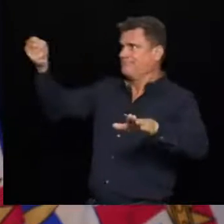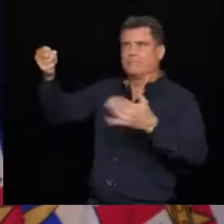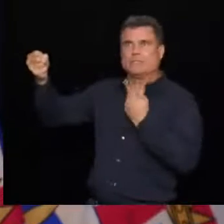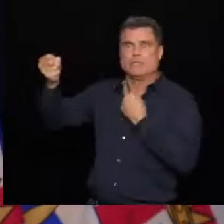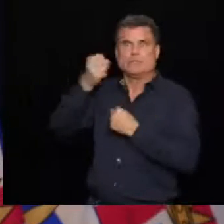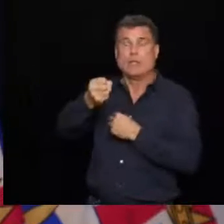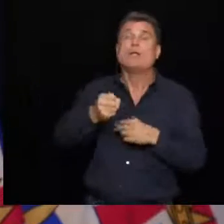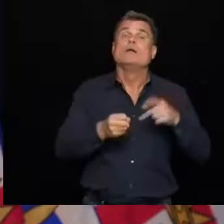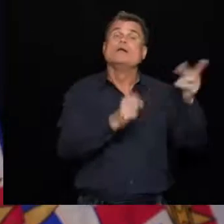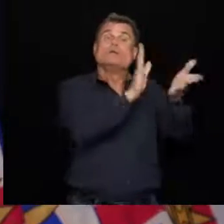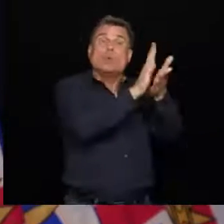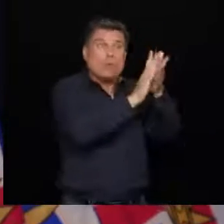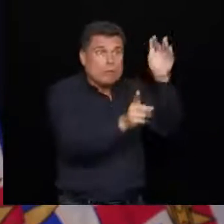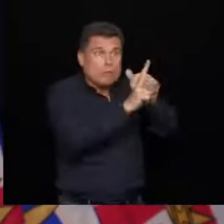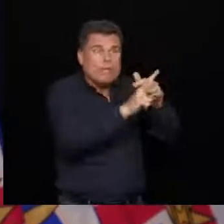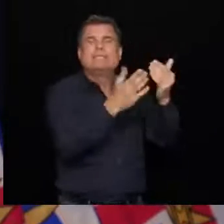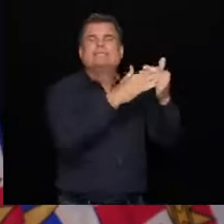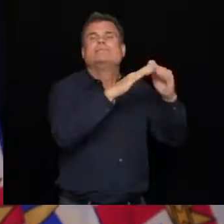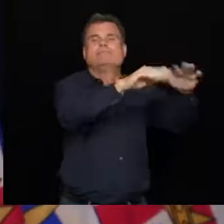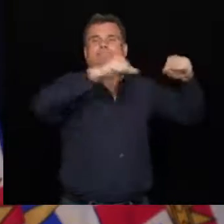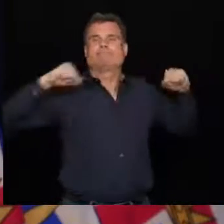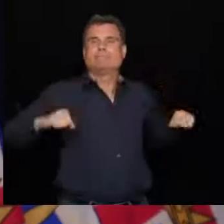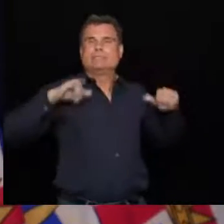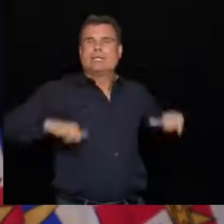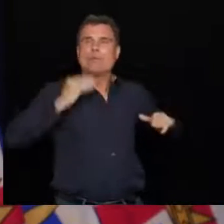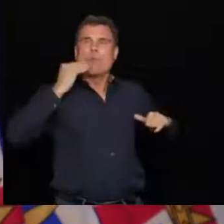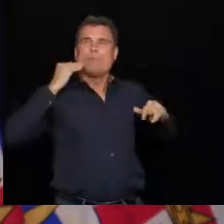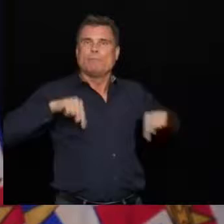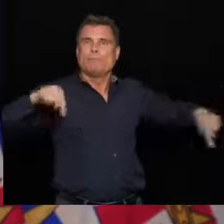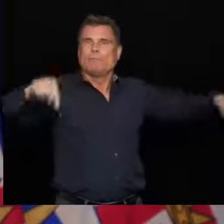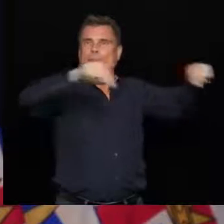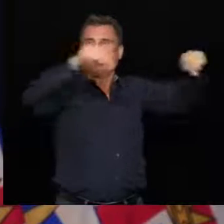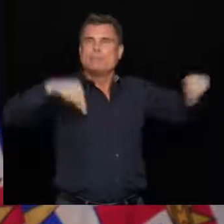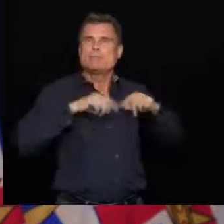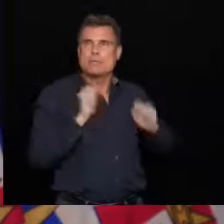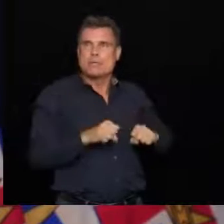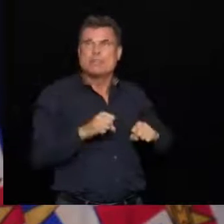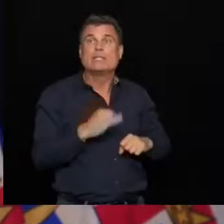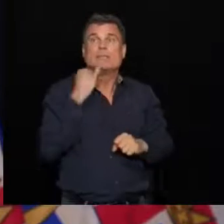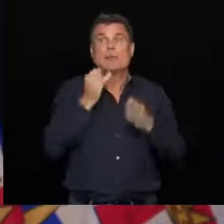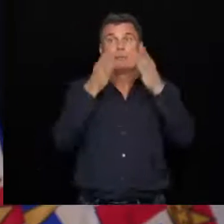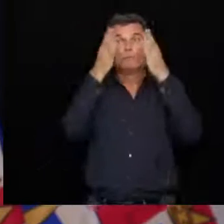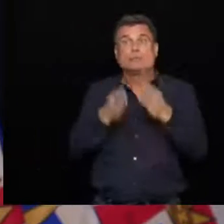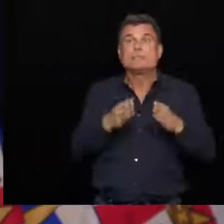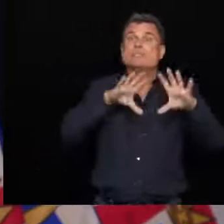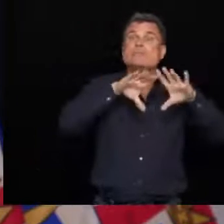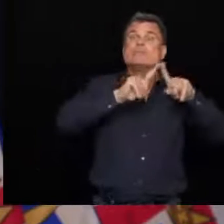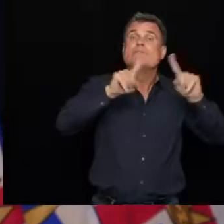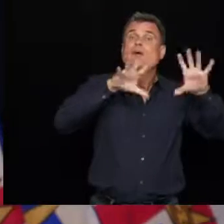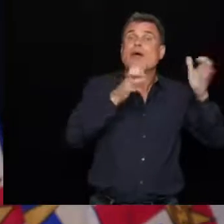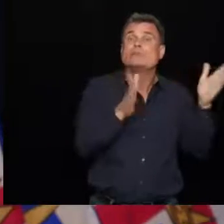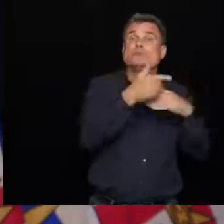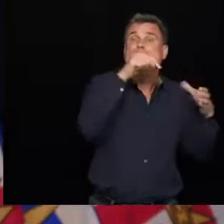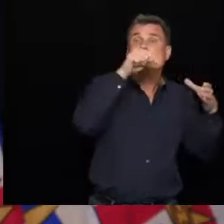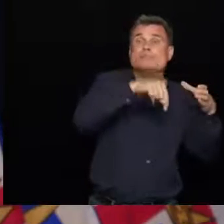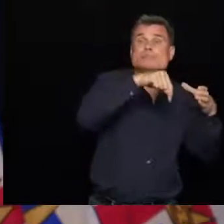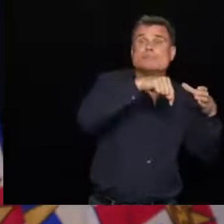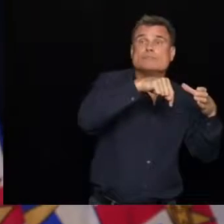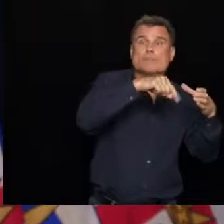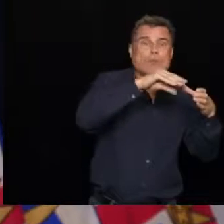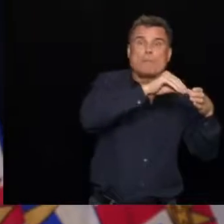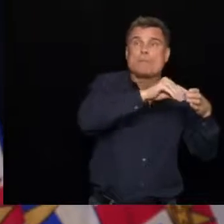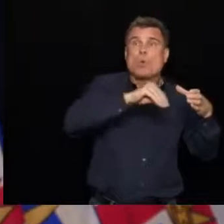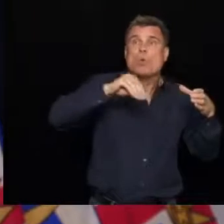people who are perhaps in different classrooms or in different groups, where we need to take additional measures to ensure